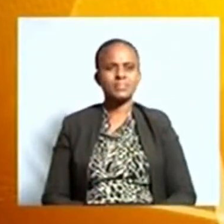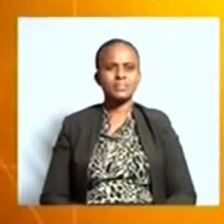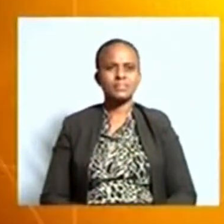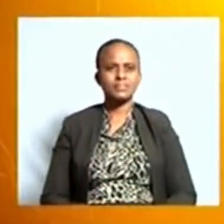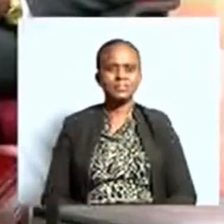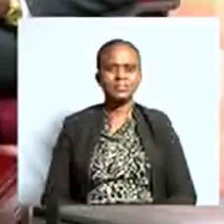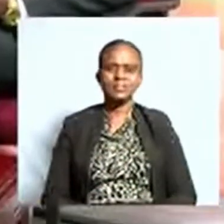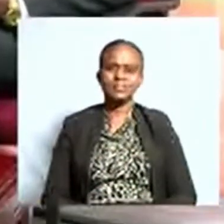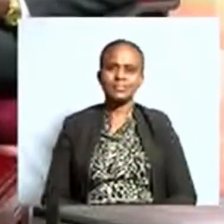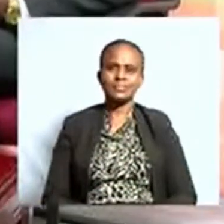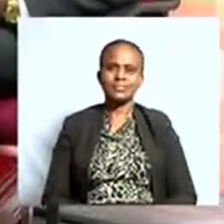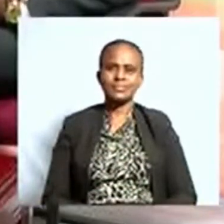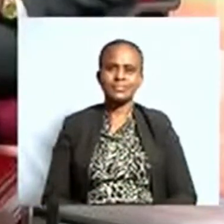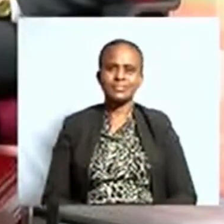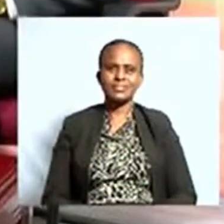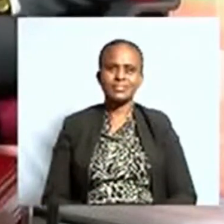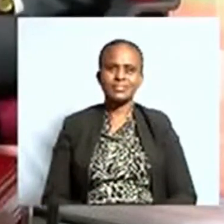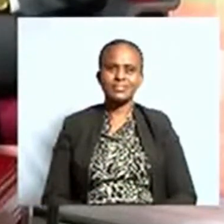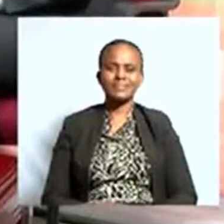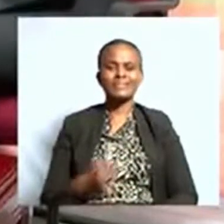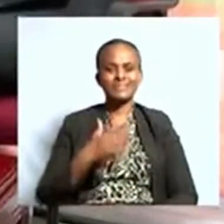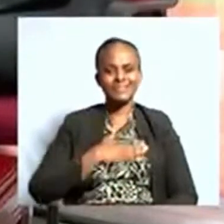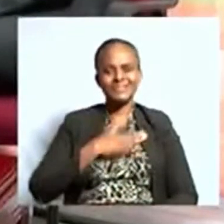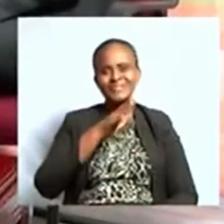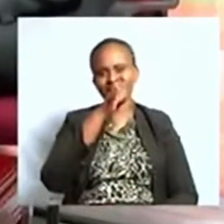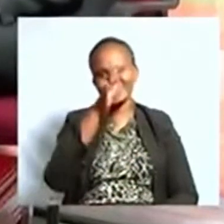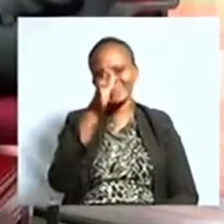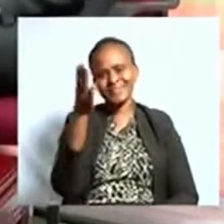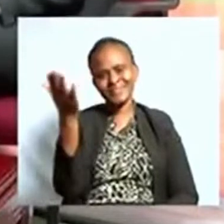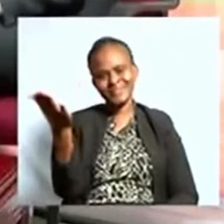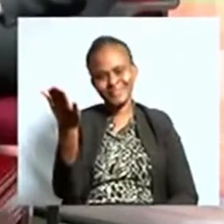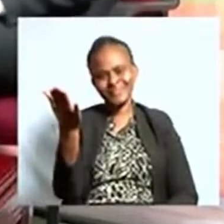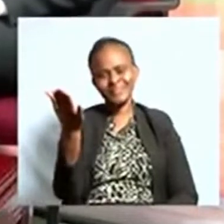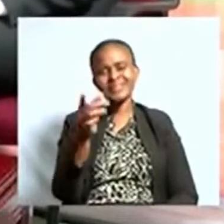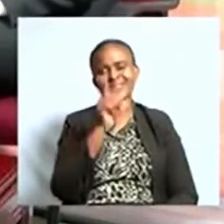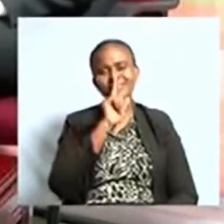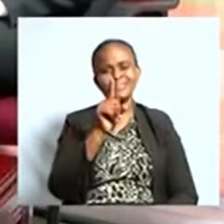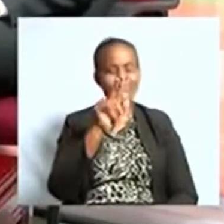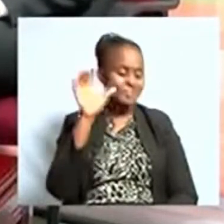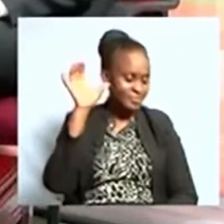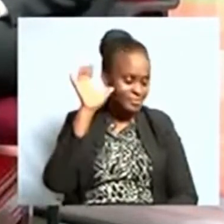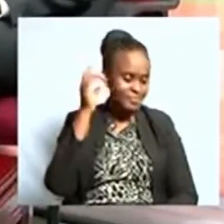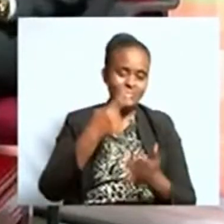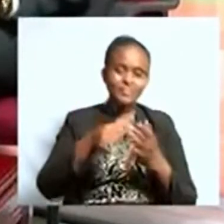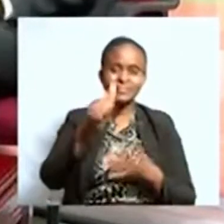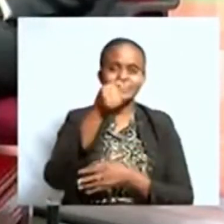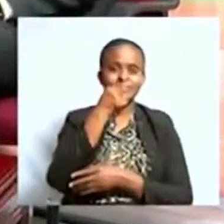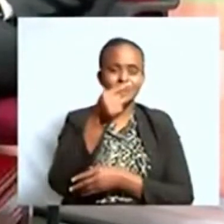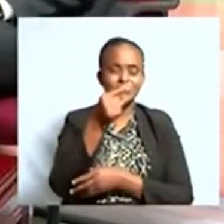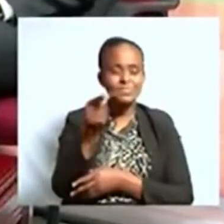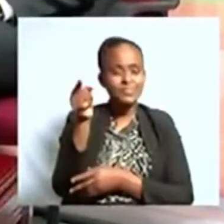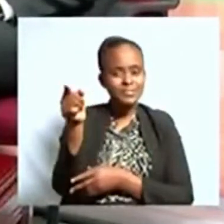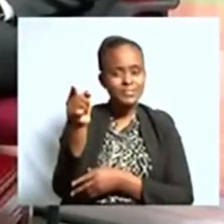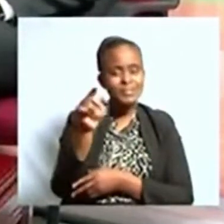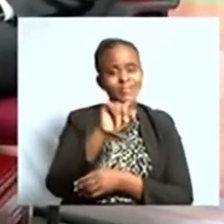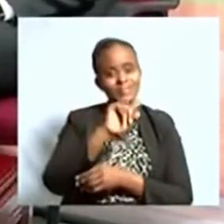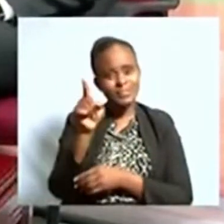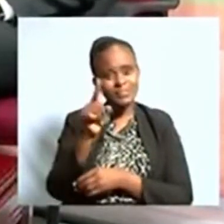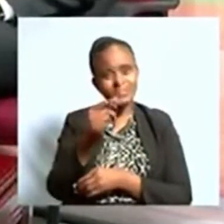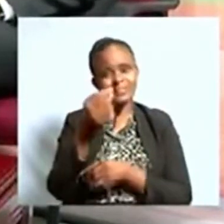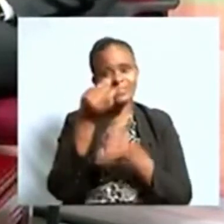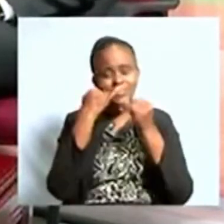Honorable, that's my grandmother there. Yes. I'm sure you've heard her cry. Yes. You've been there, you told them 2 weeks.